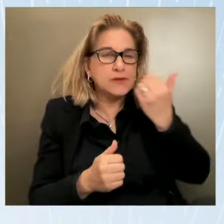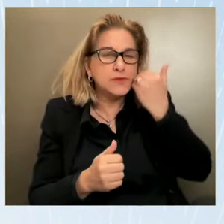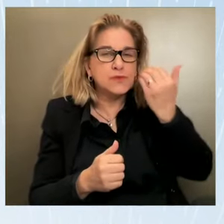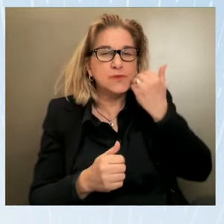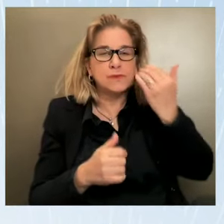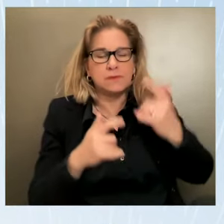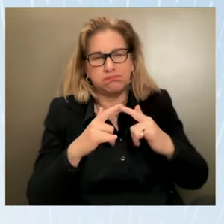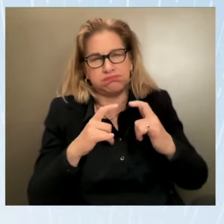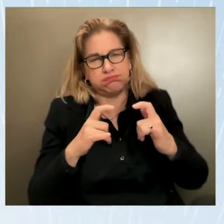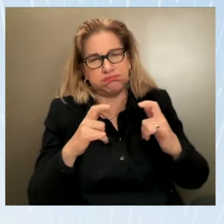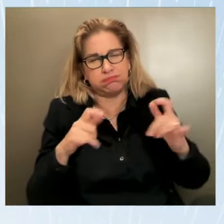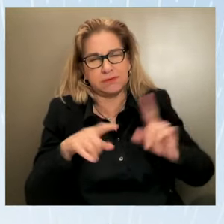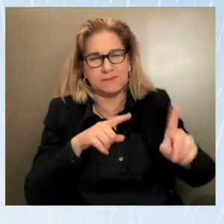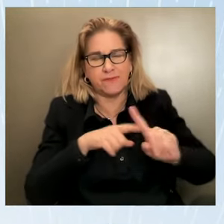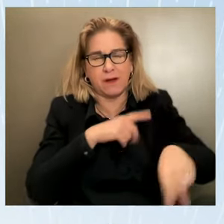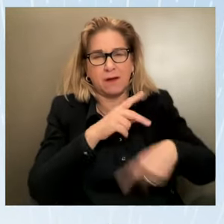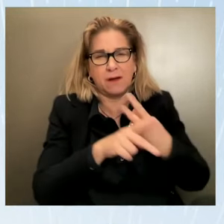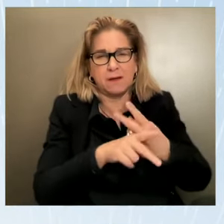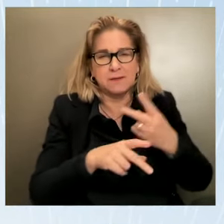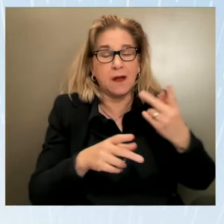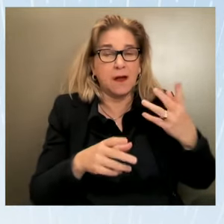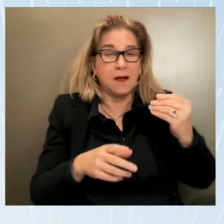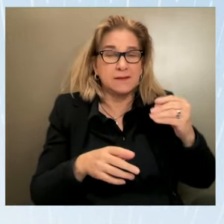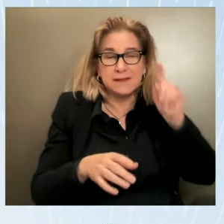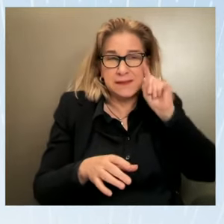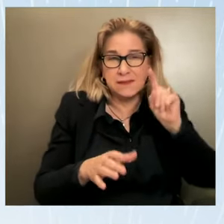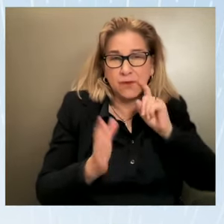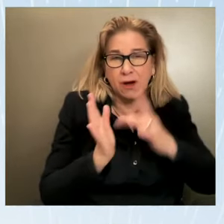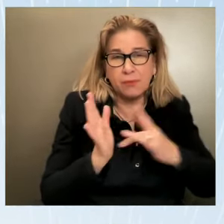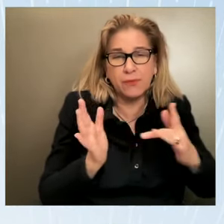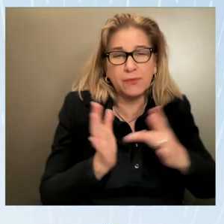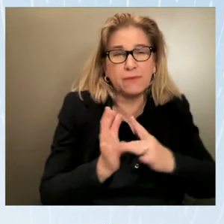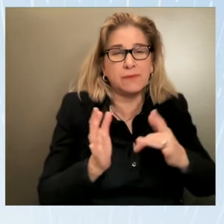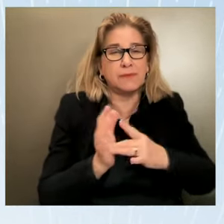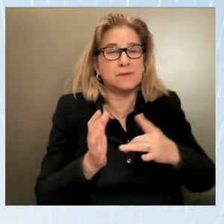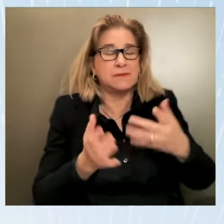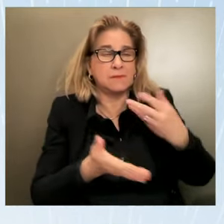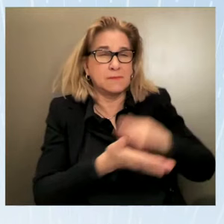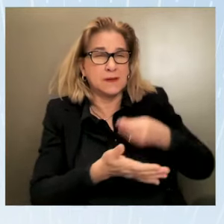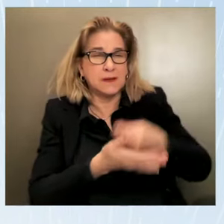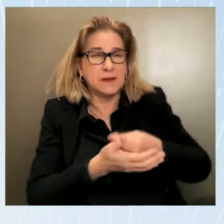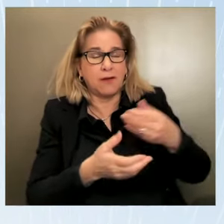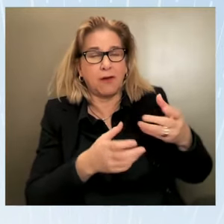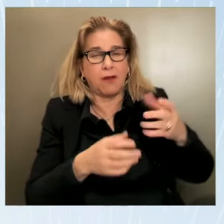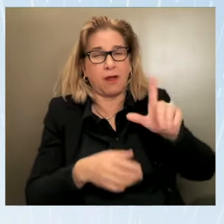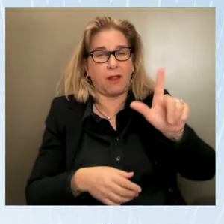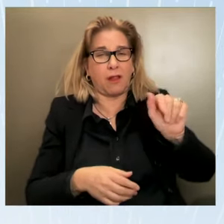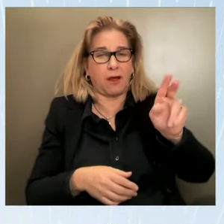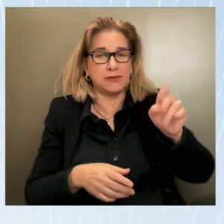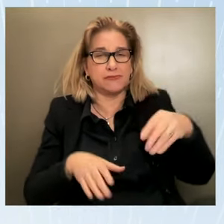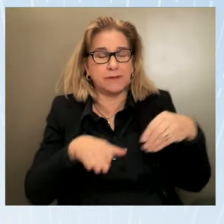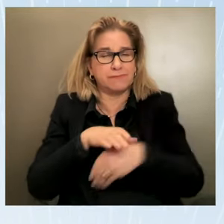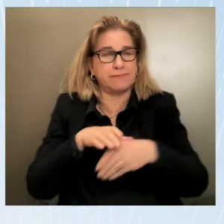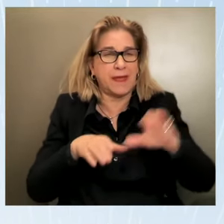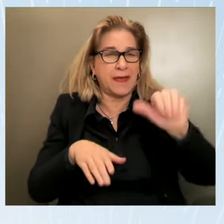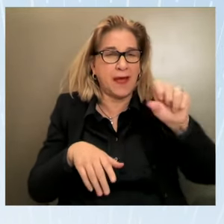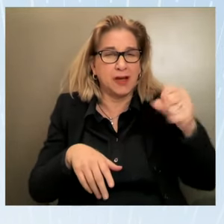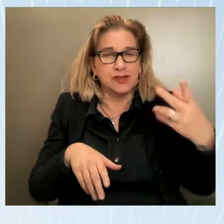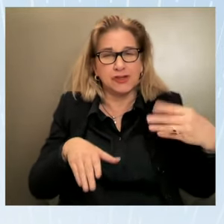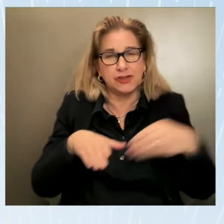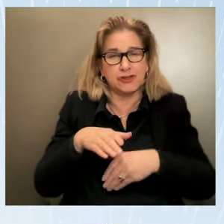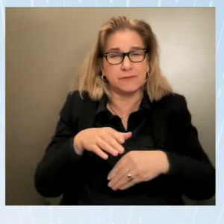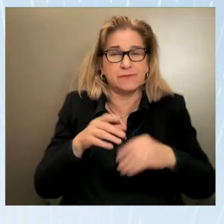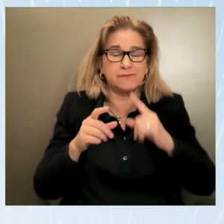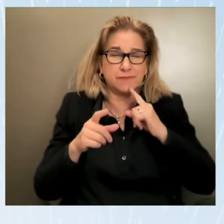And every single one of our 56 field offices across the U.S. is tackling human trafficking in their areas, and because